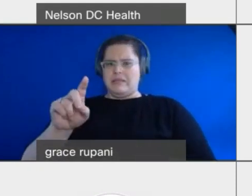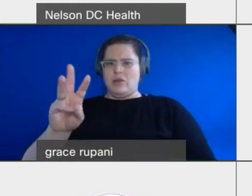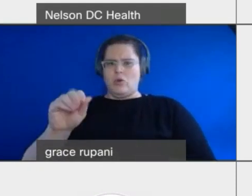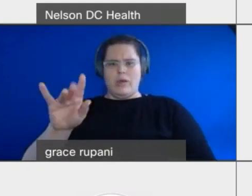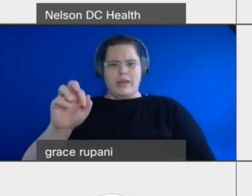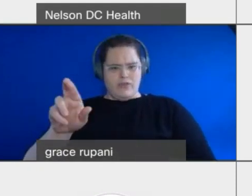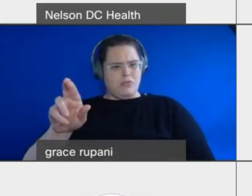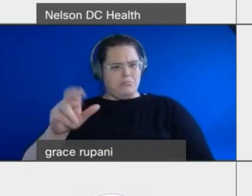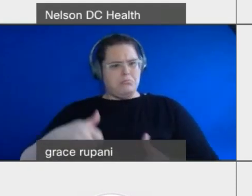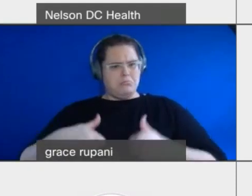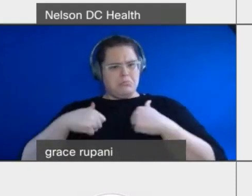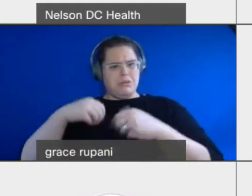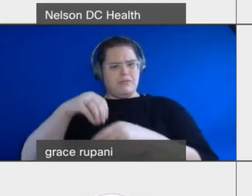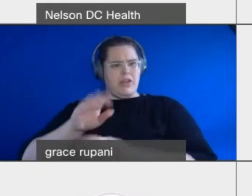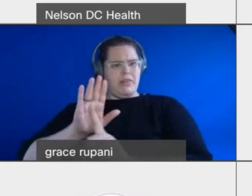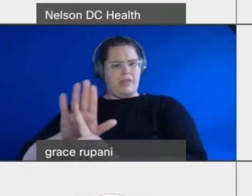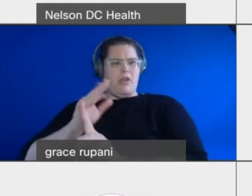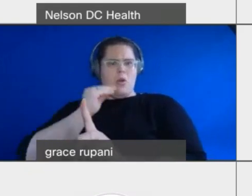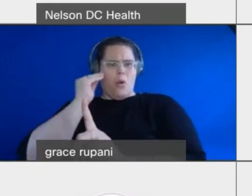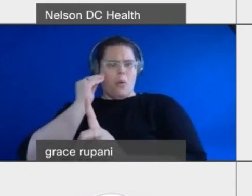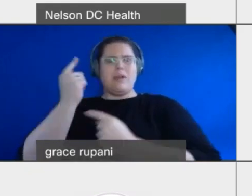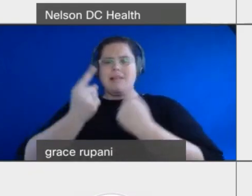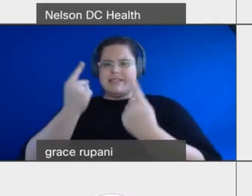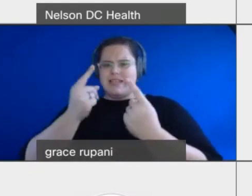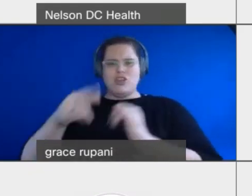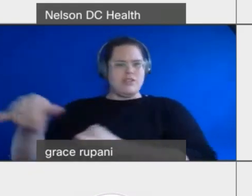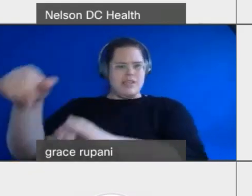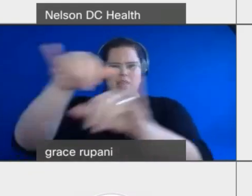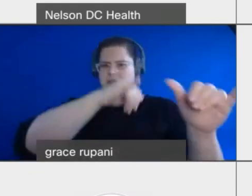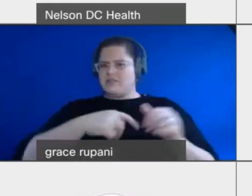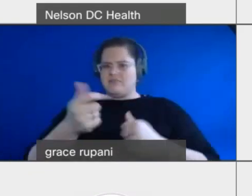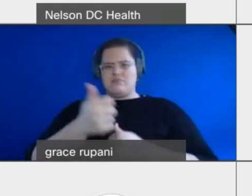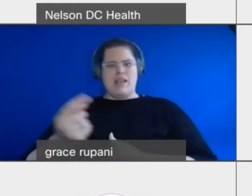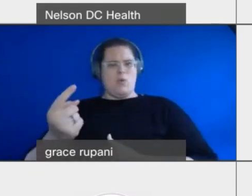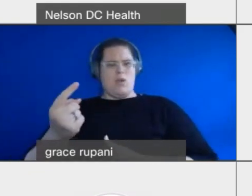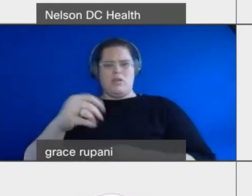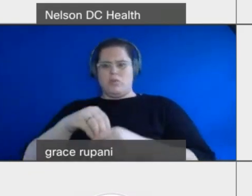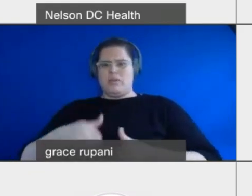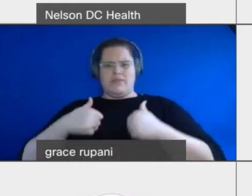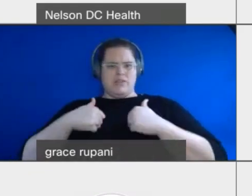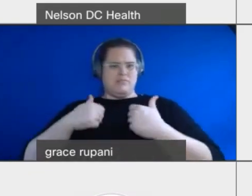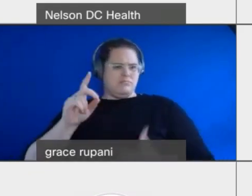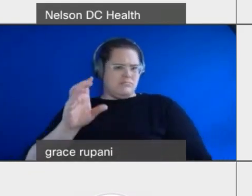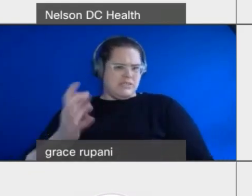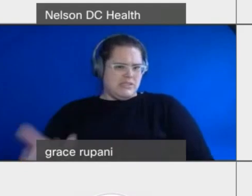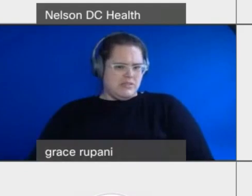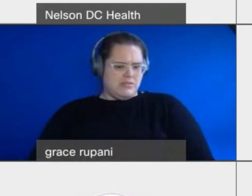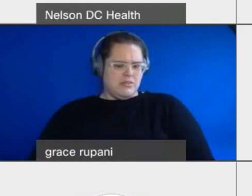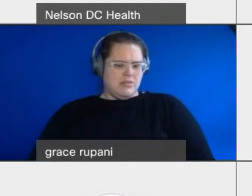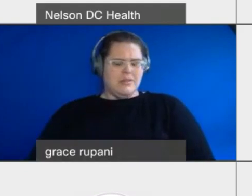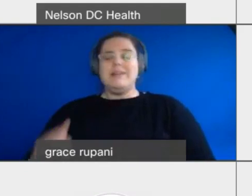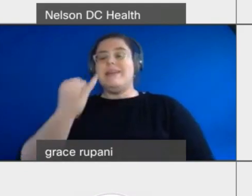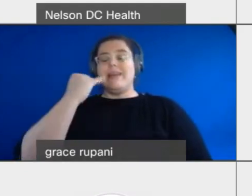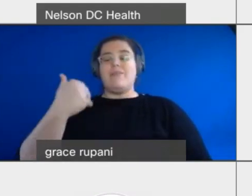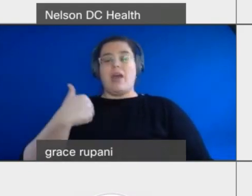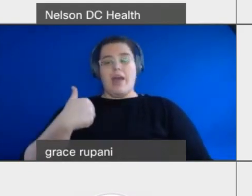home. They would be considered as any other district resident who lives in their home. If the health condition they have qualifies as one